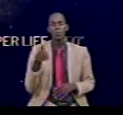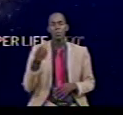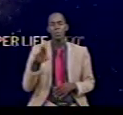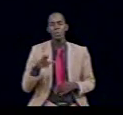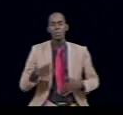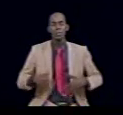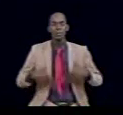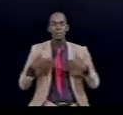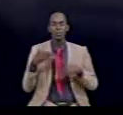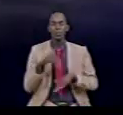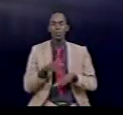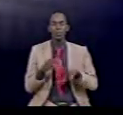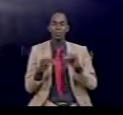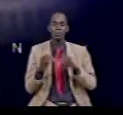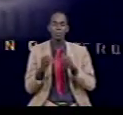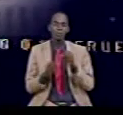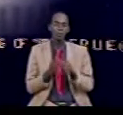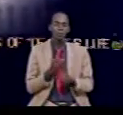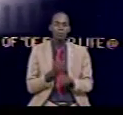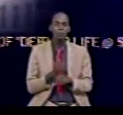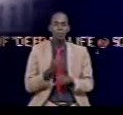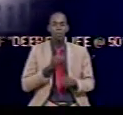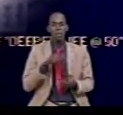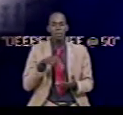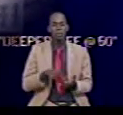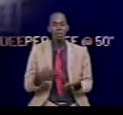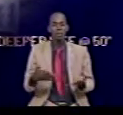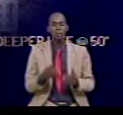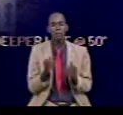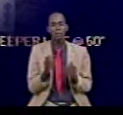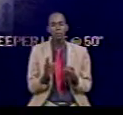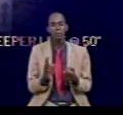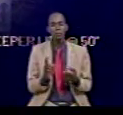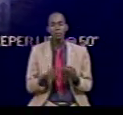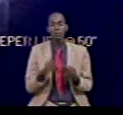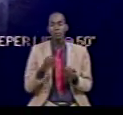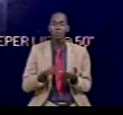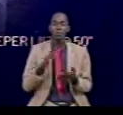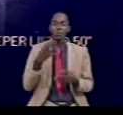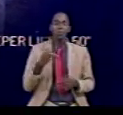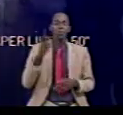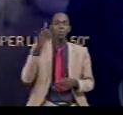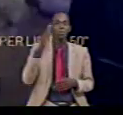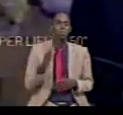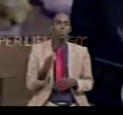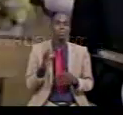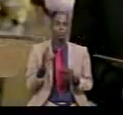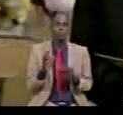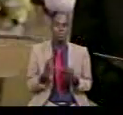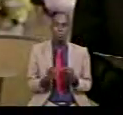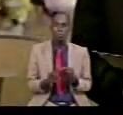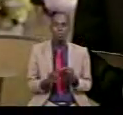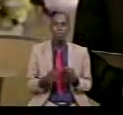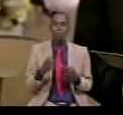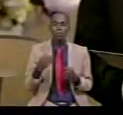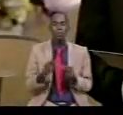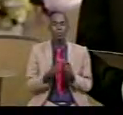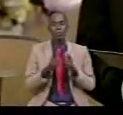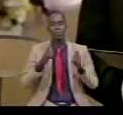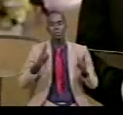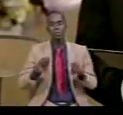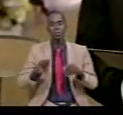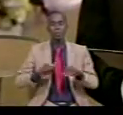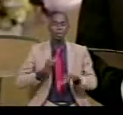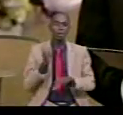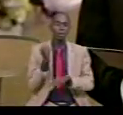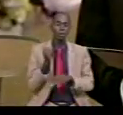I stand here to the glory of God with the gracious approval of our beloved General